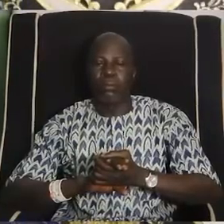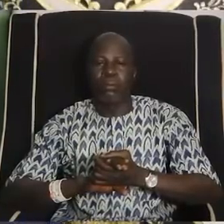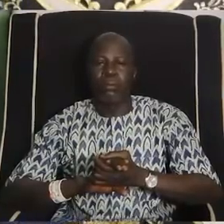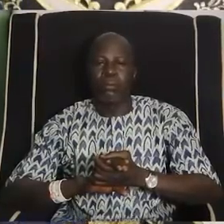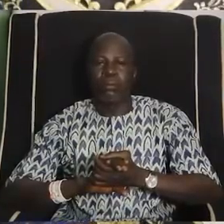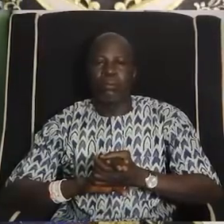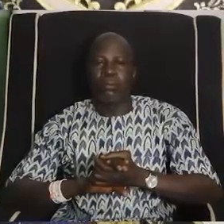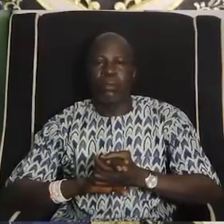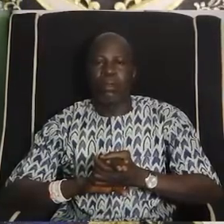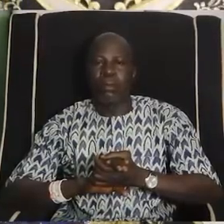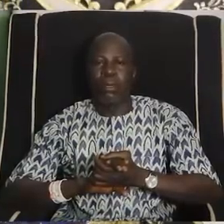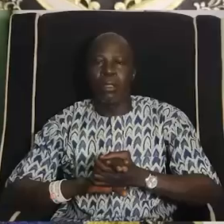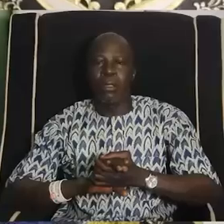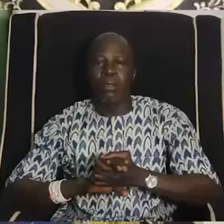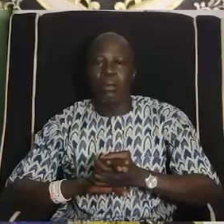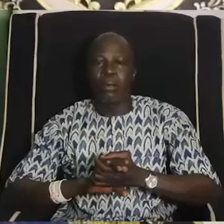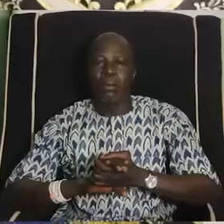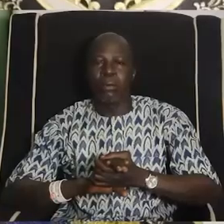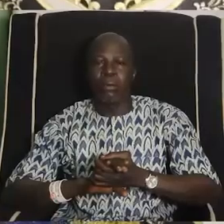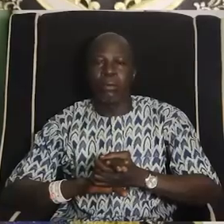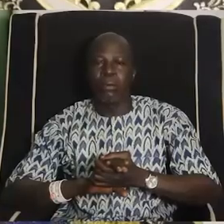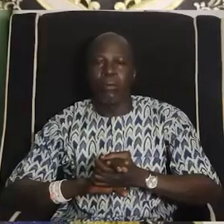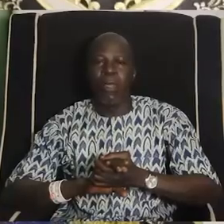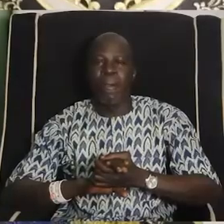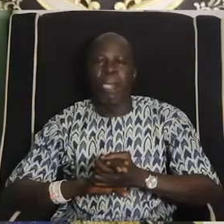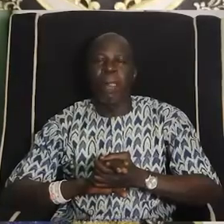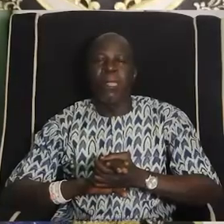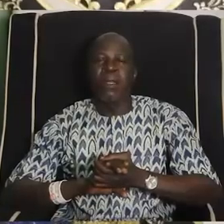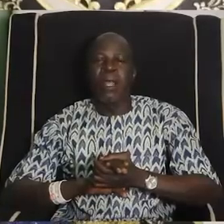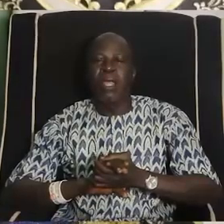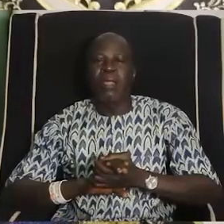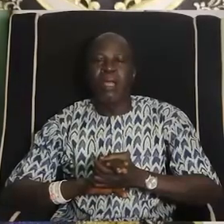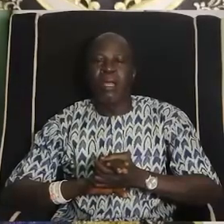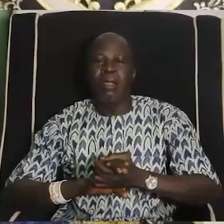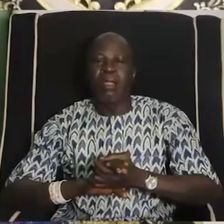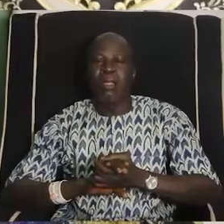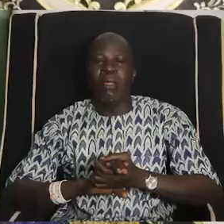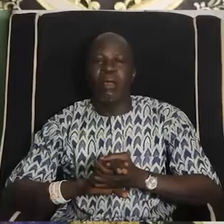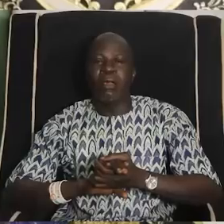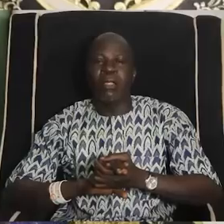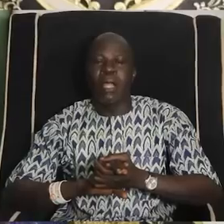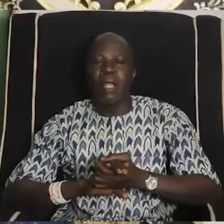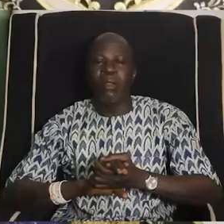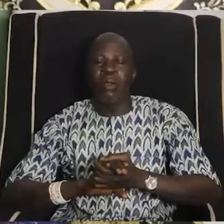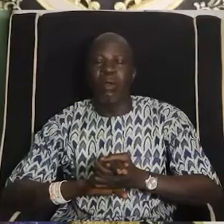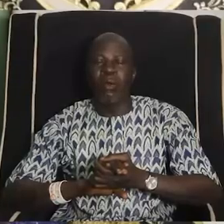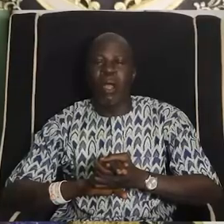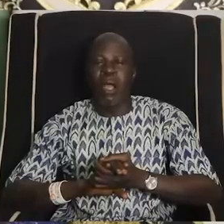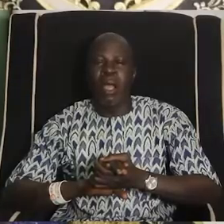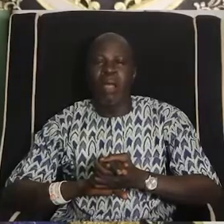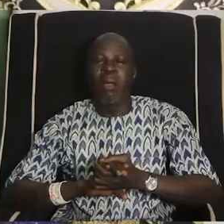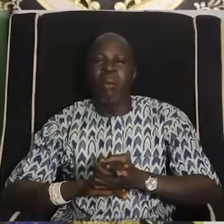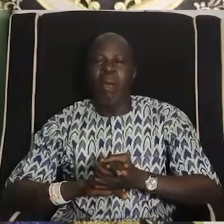me bo bangeli reti we ni arin ota lo